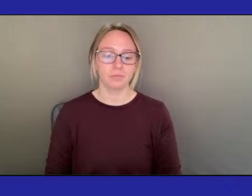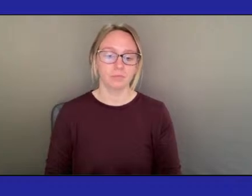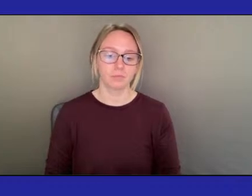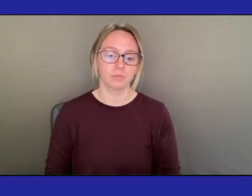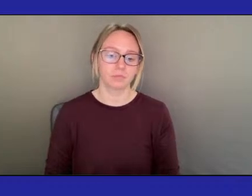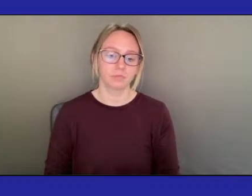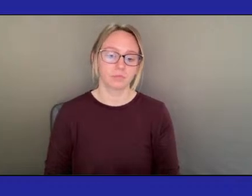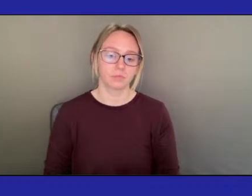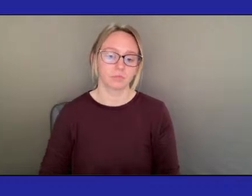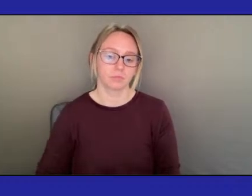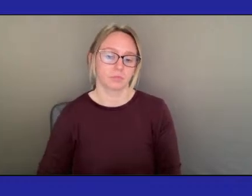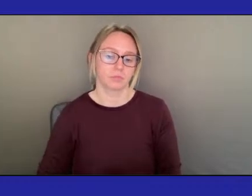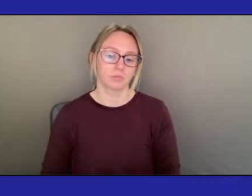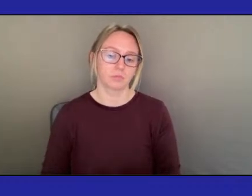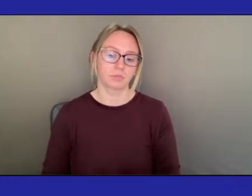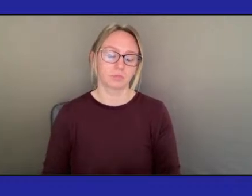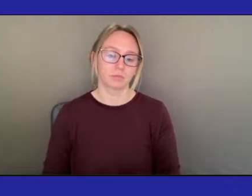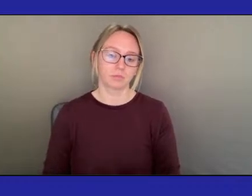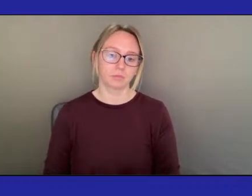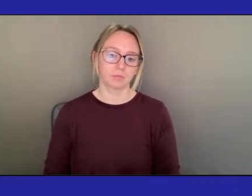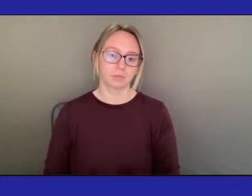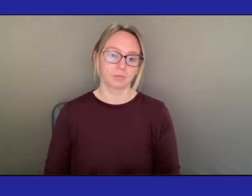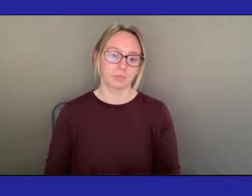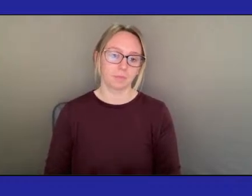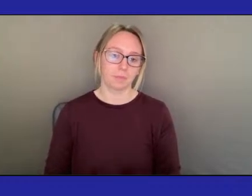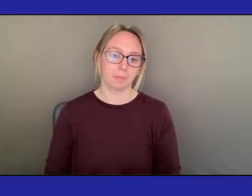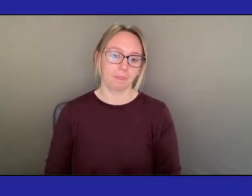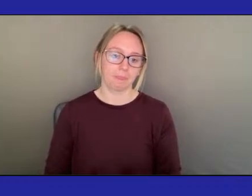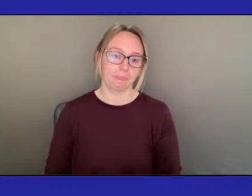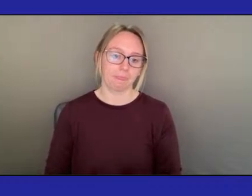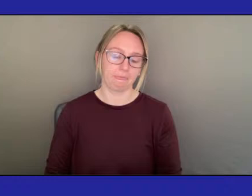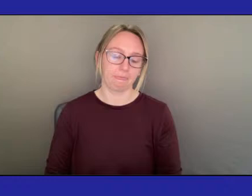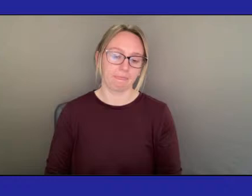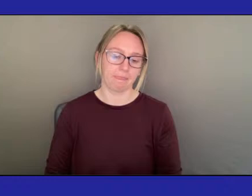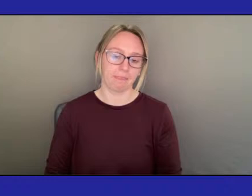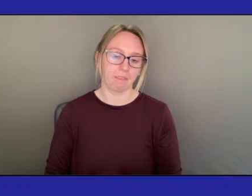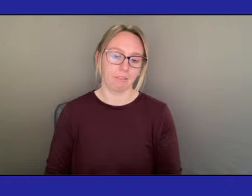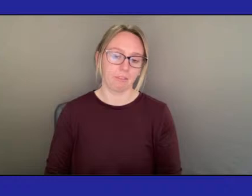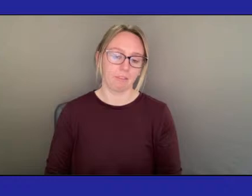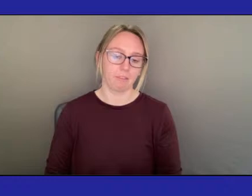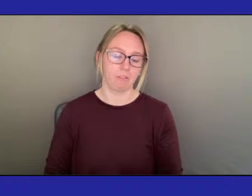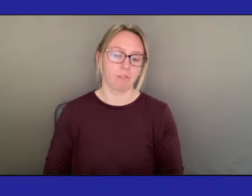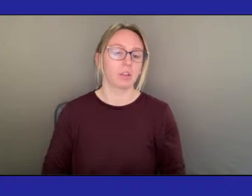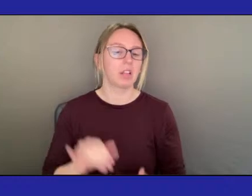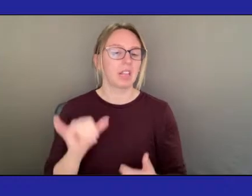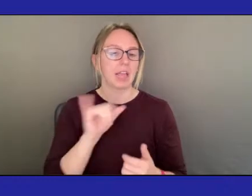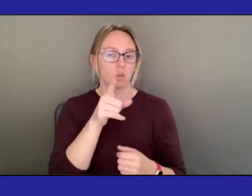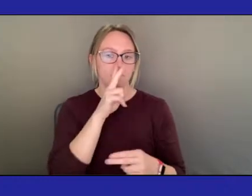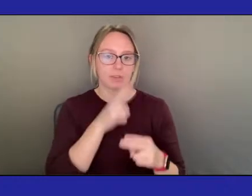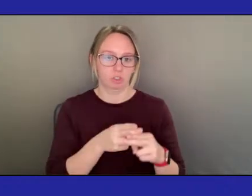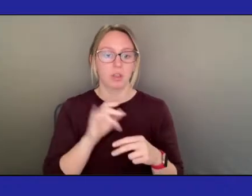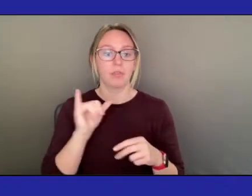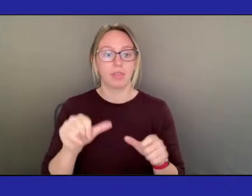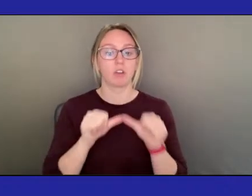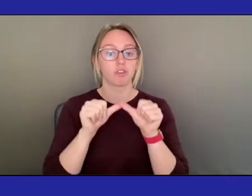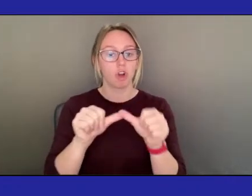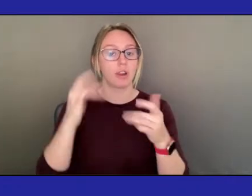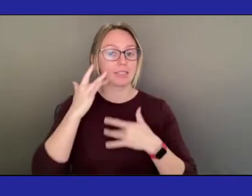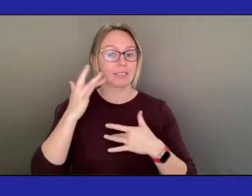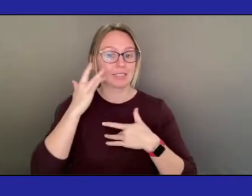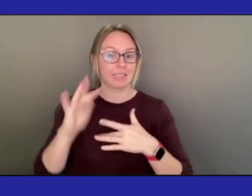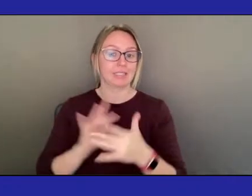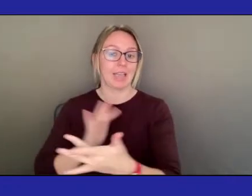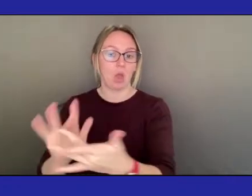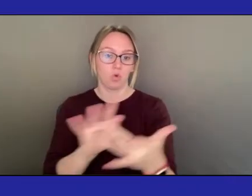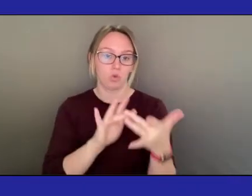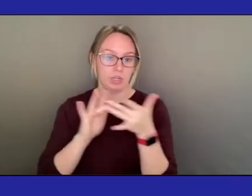Good. So in just to as you were saying, the chronic disease outreach. So lots of the